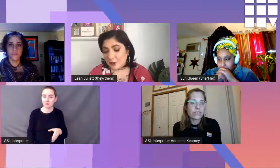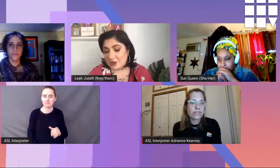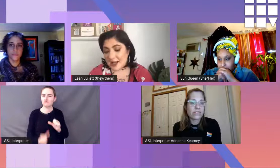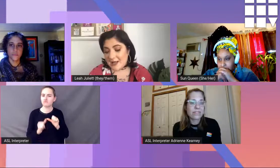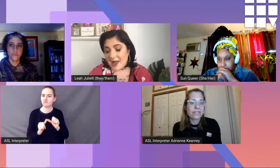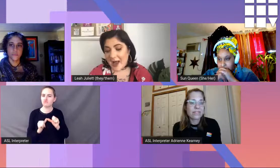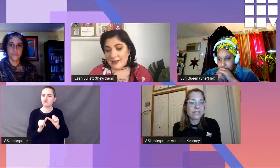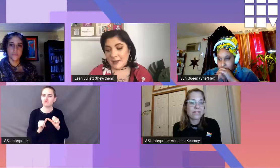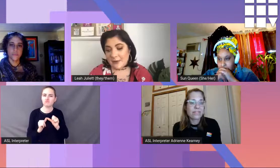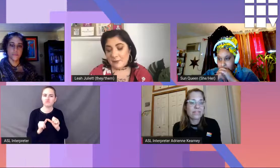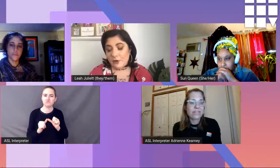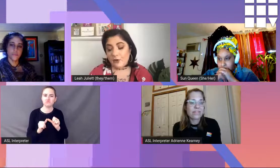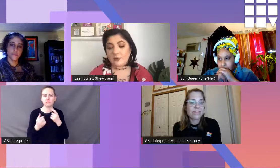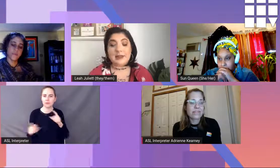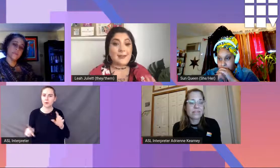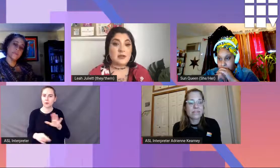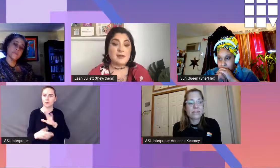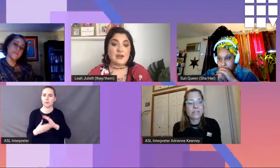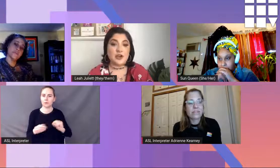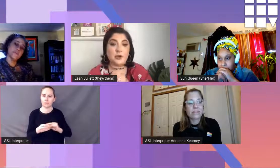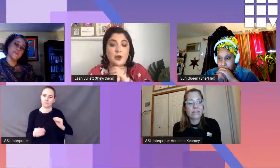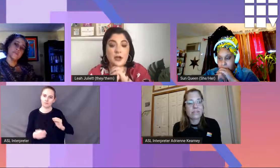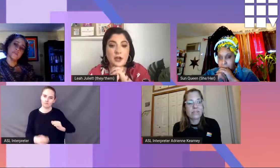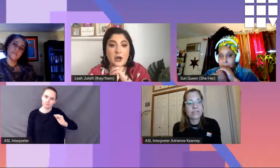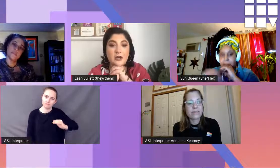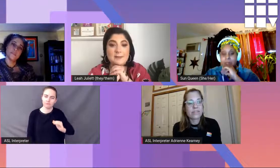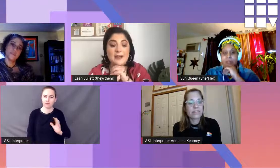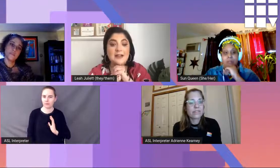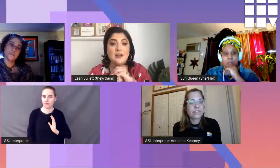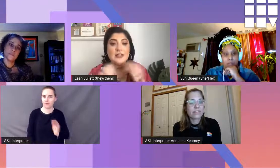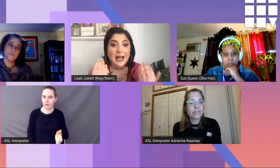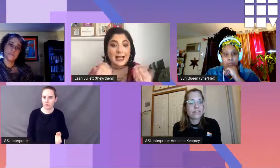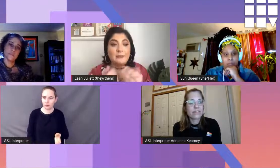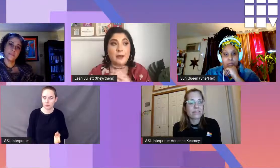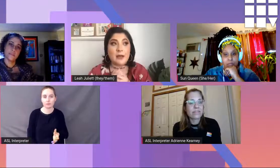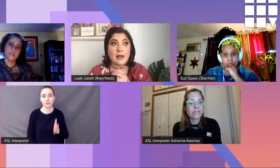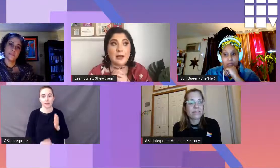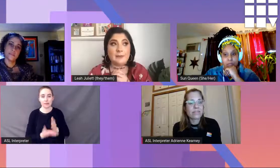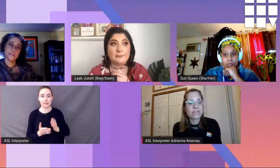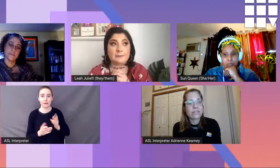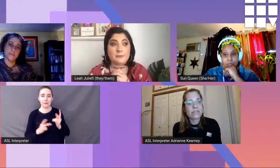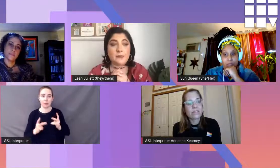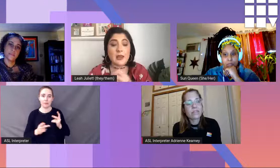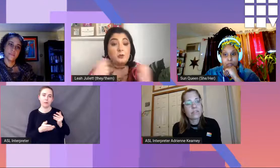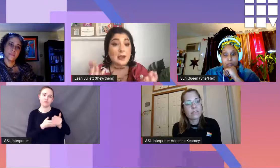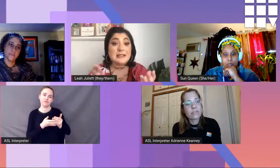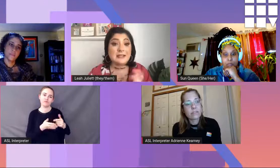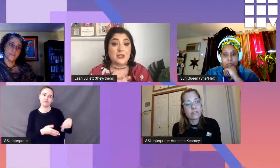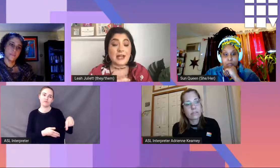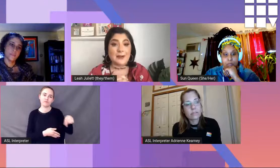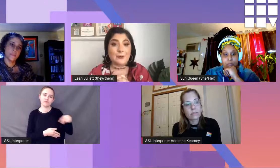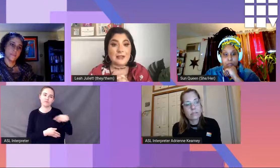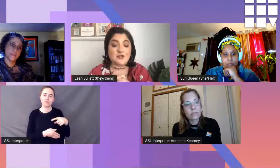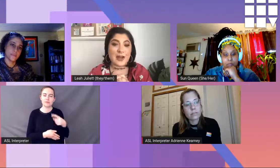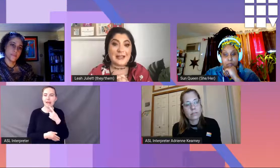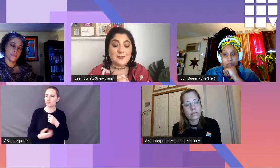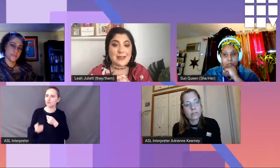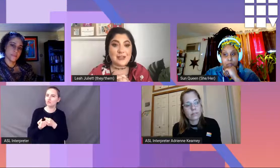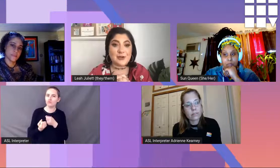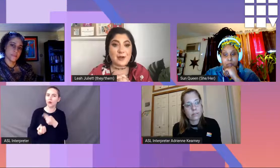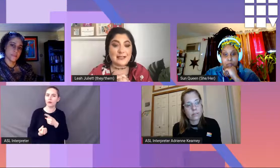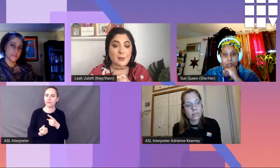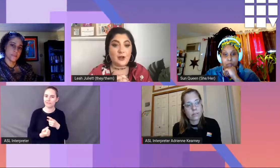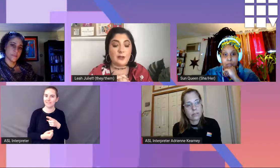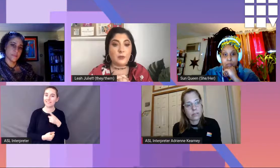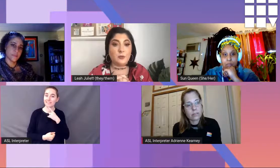deeply unfortunate that some people who claim to be in your corner are spending their time and wasting their time really trying to